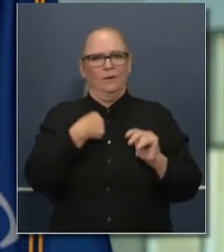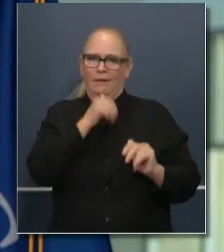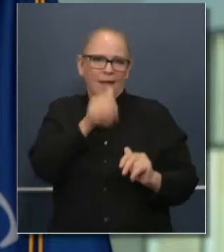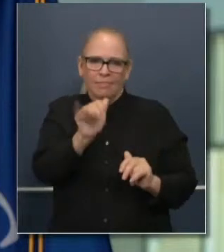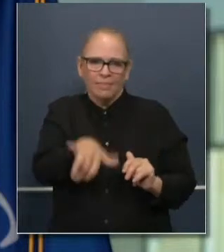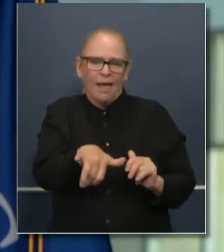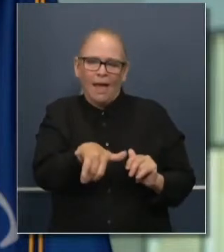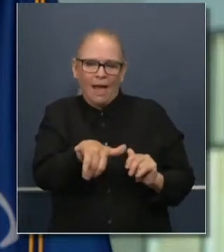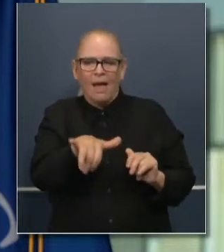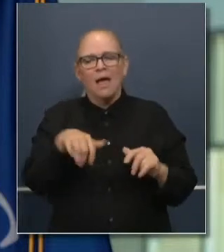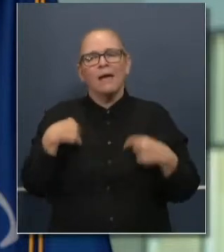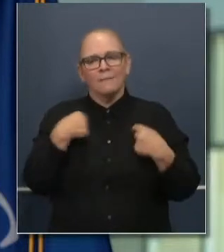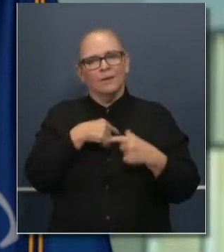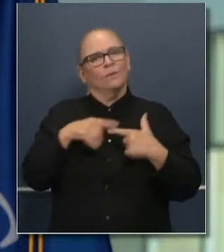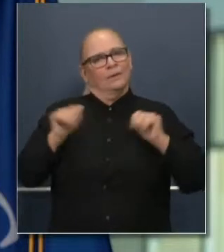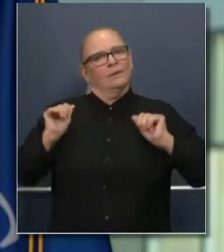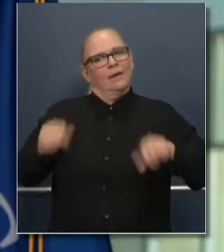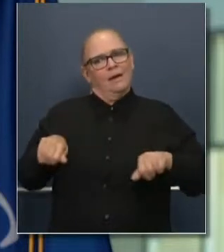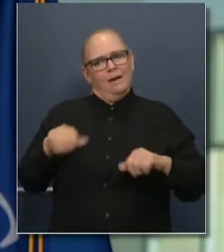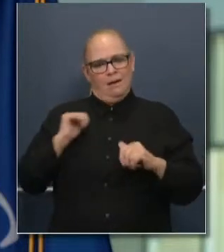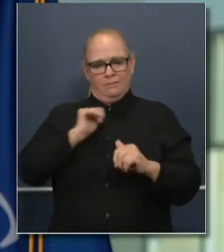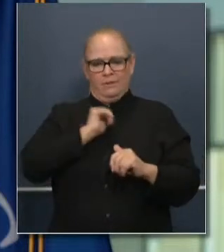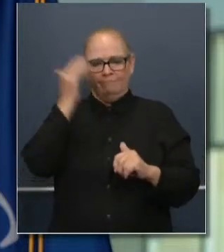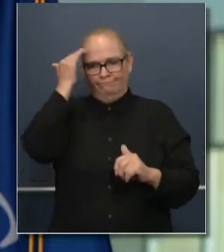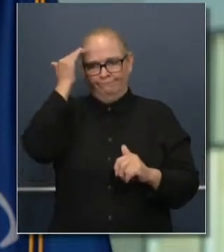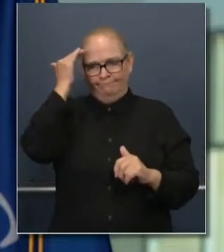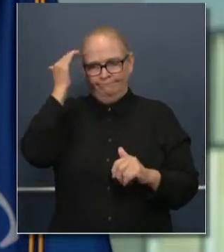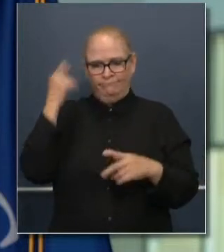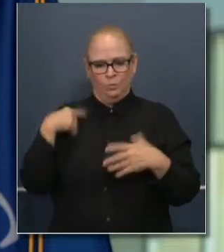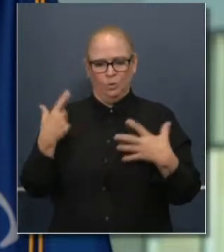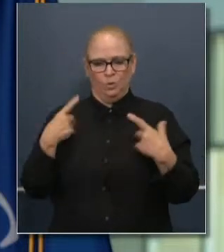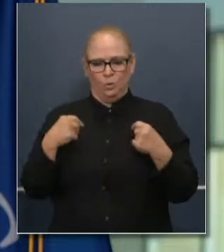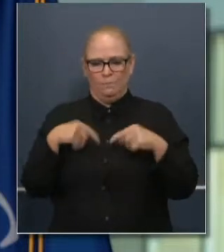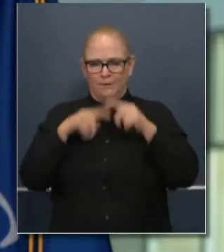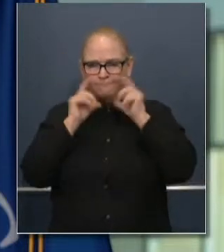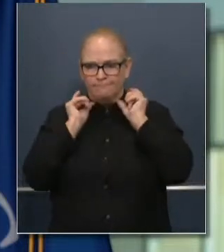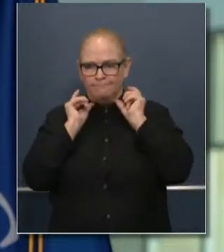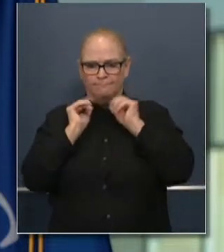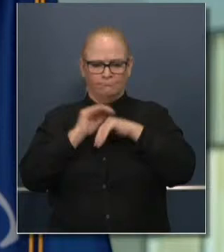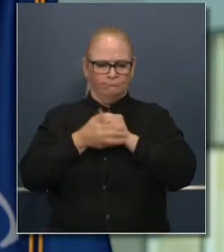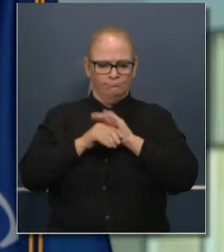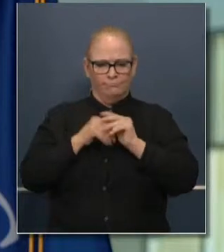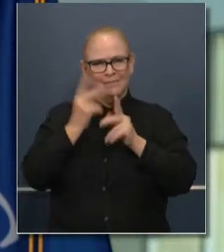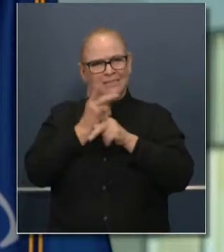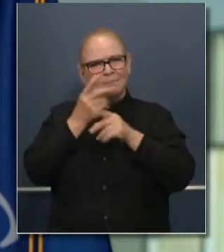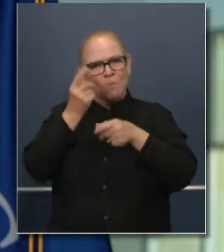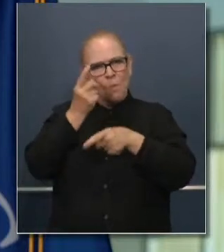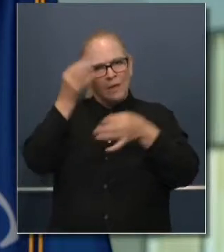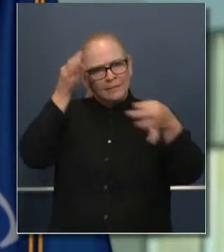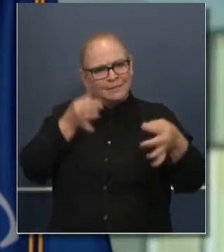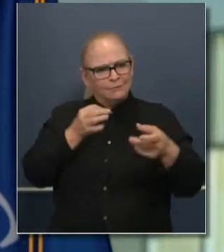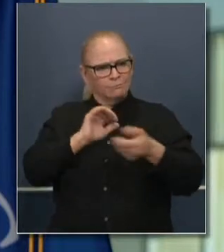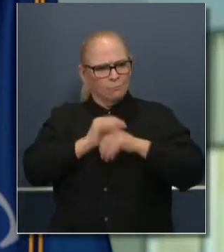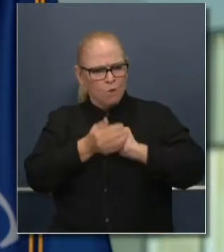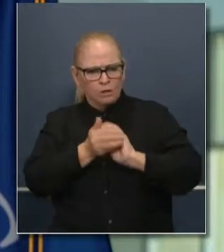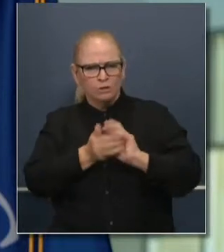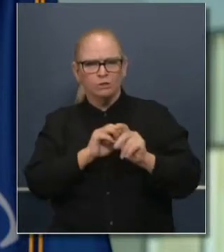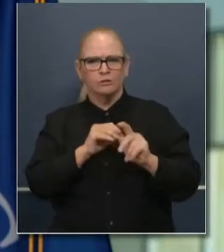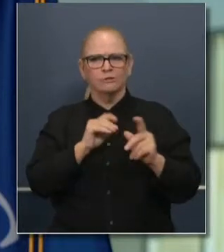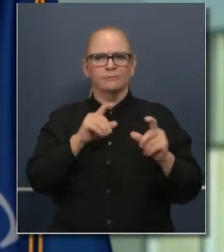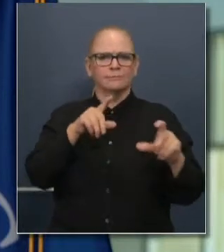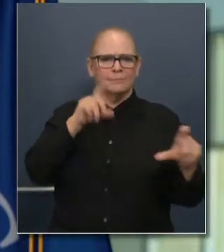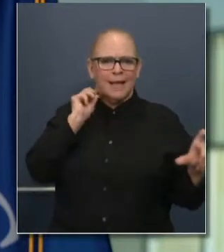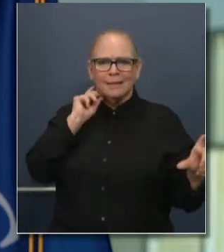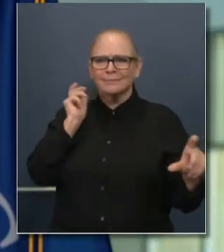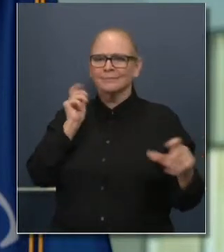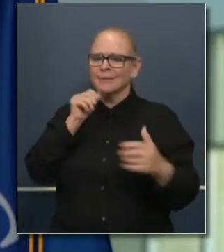our own individual capacity to make better decisions, to physically distance, to wash our hands, to avoid mixing, as